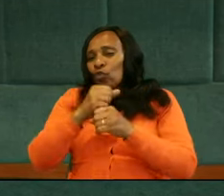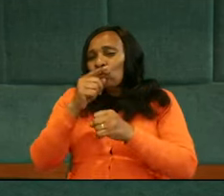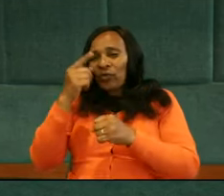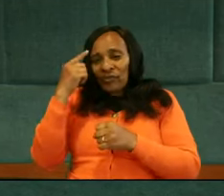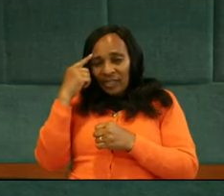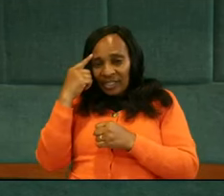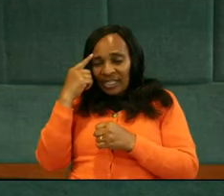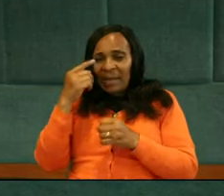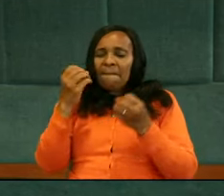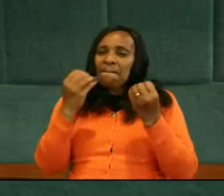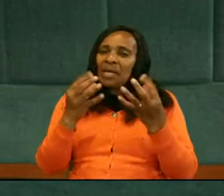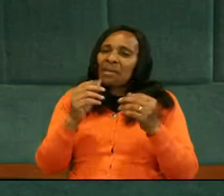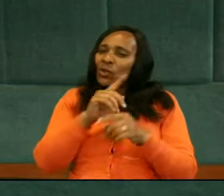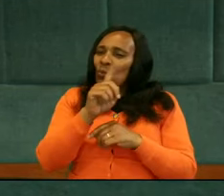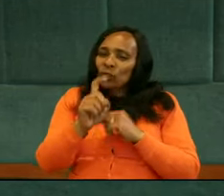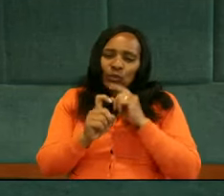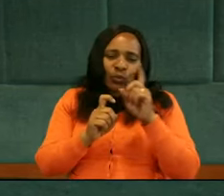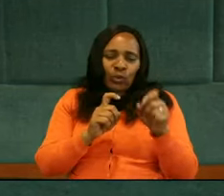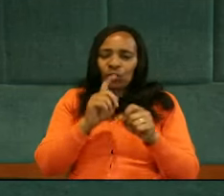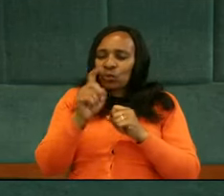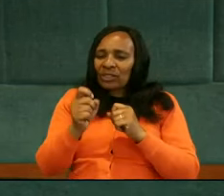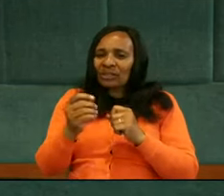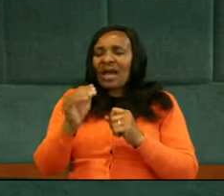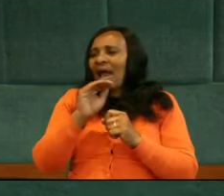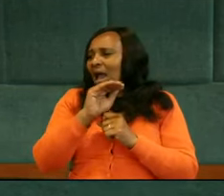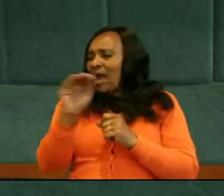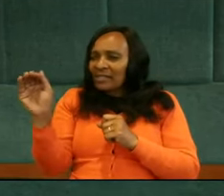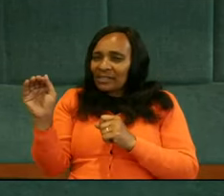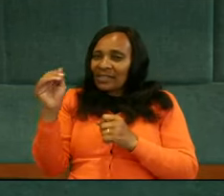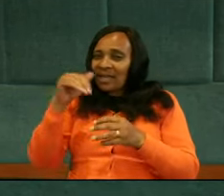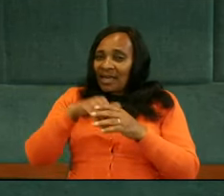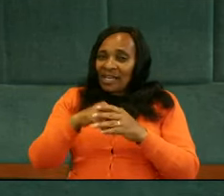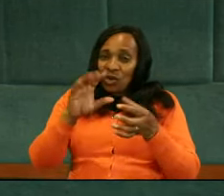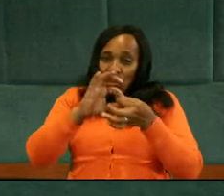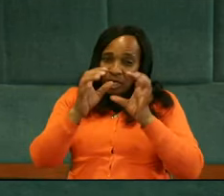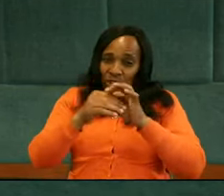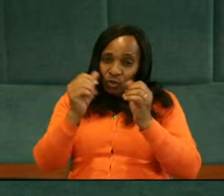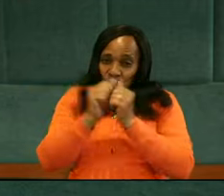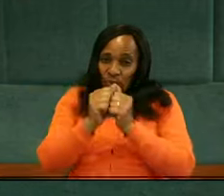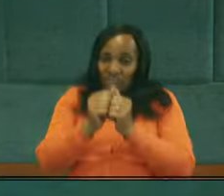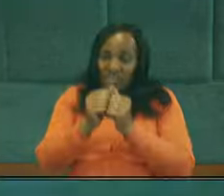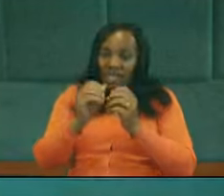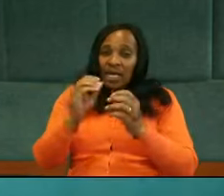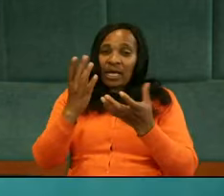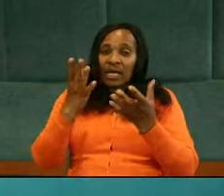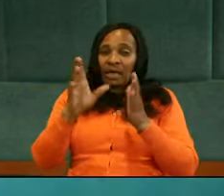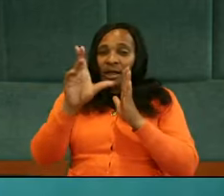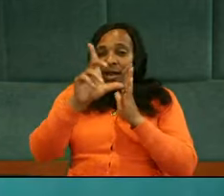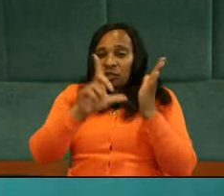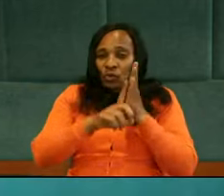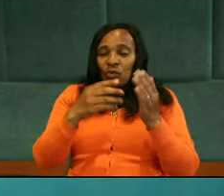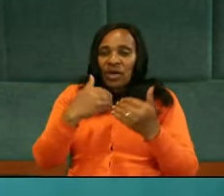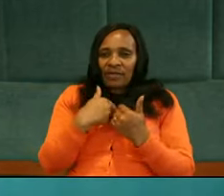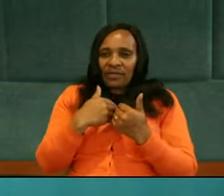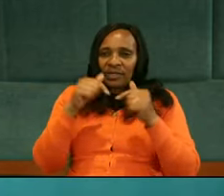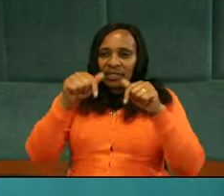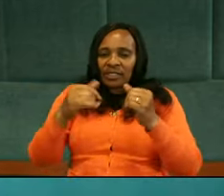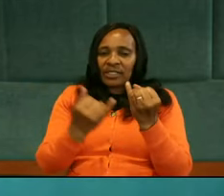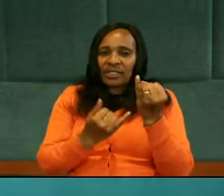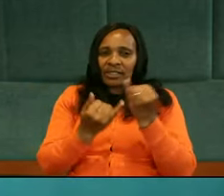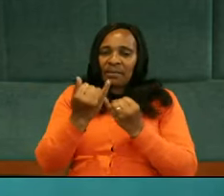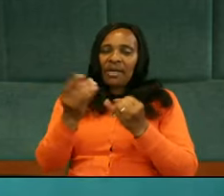have a number of questions that we'd like to ask in relation to the lesson that we're having this Sabbath